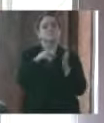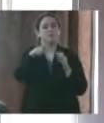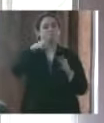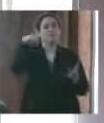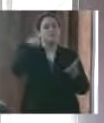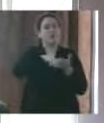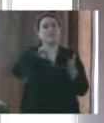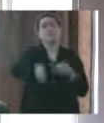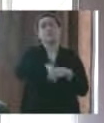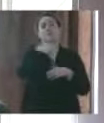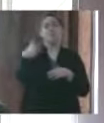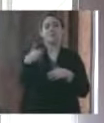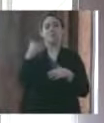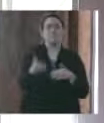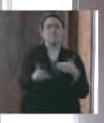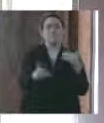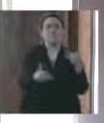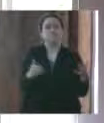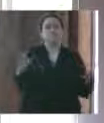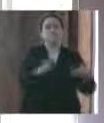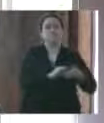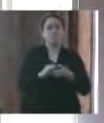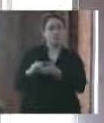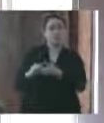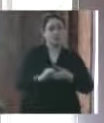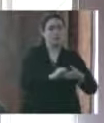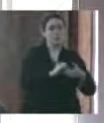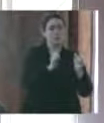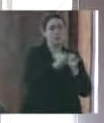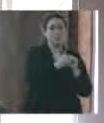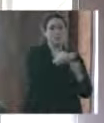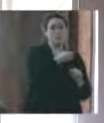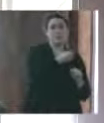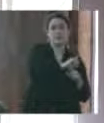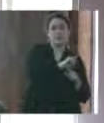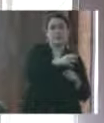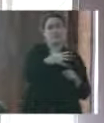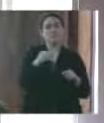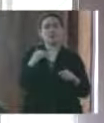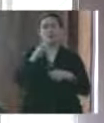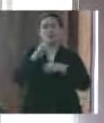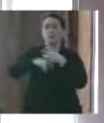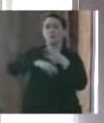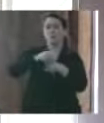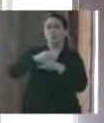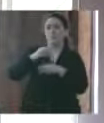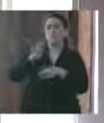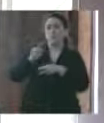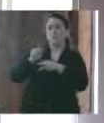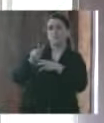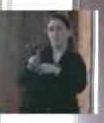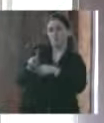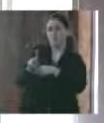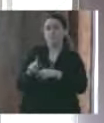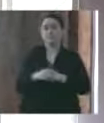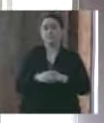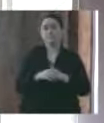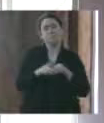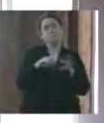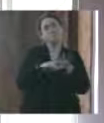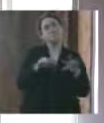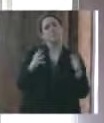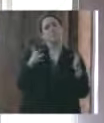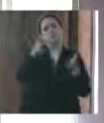the Smithsonian Institution and the World Bank Group, but also to check on our progress. We're here today because we share a